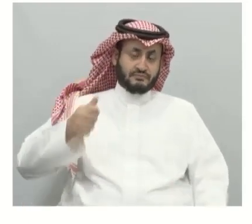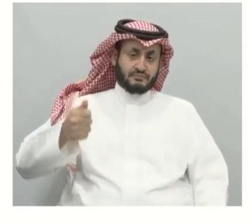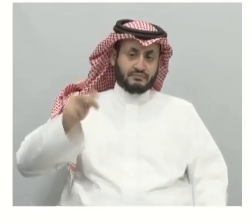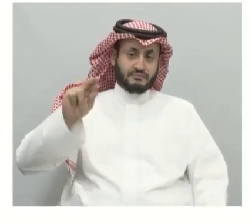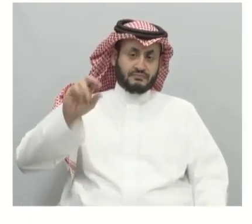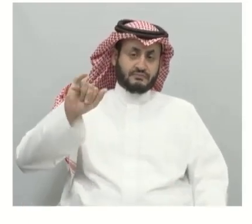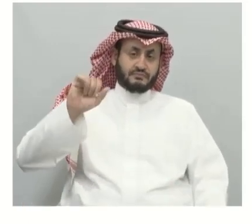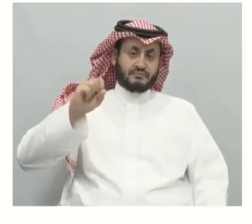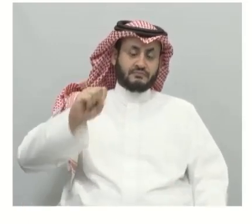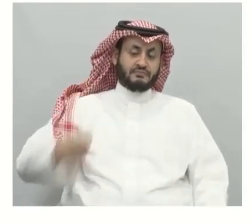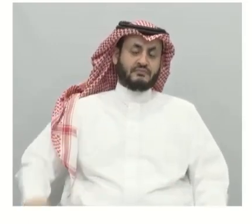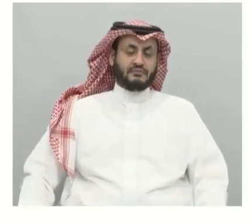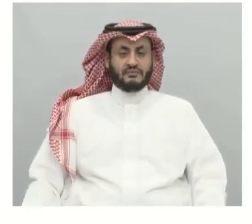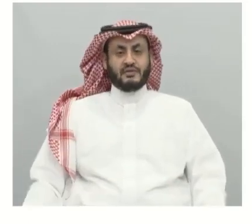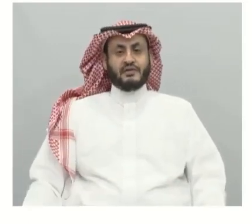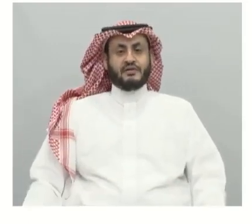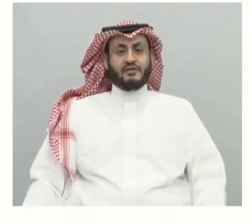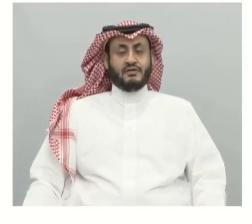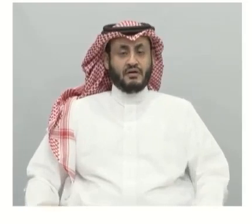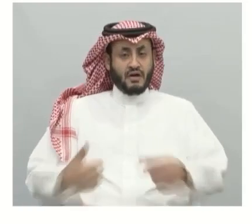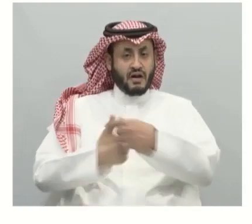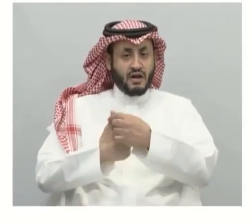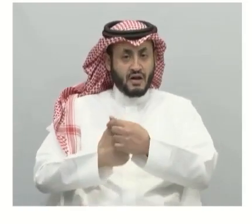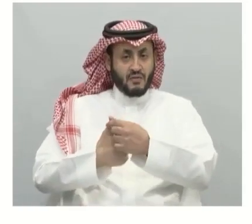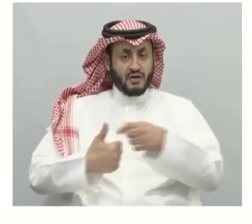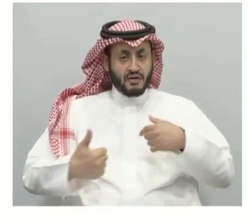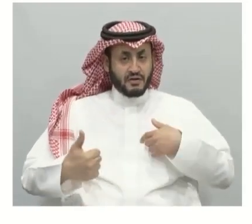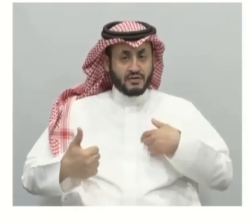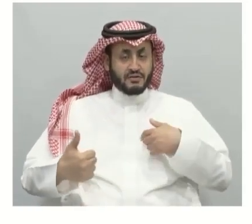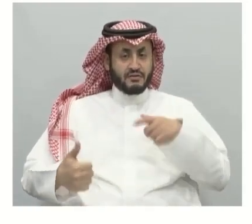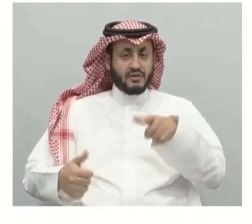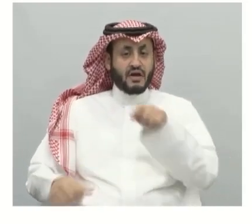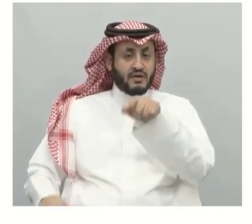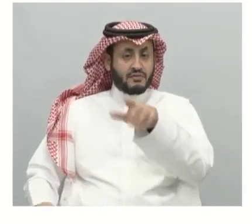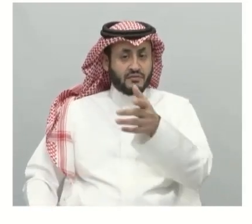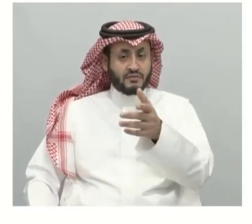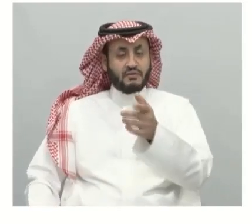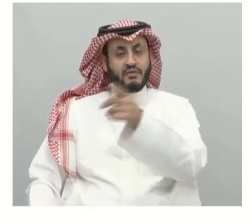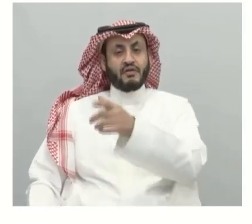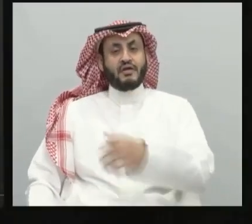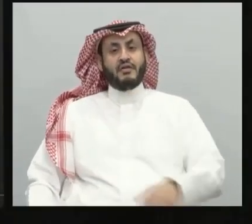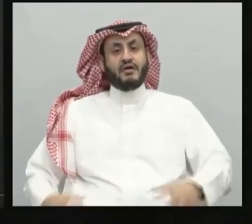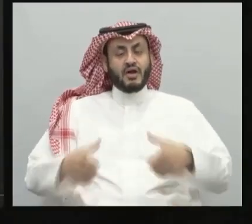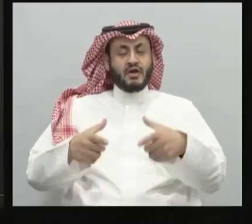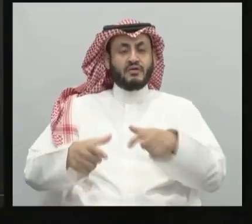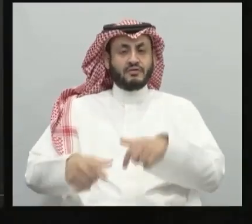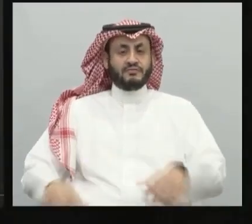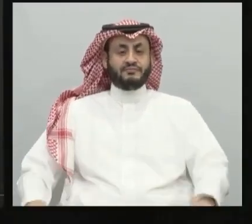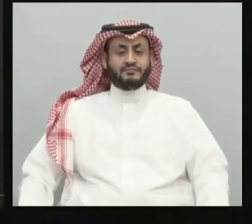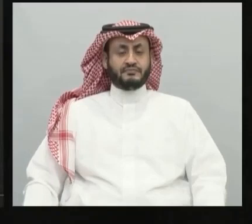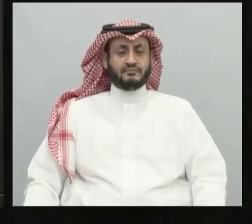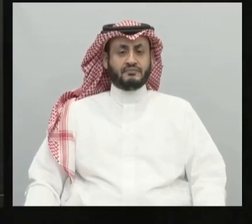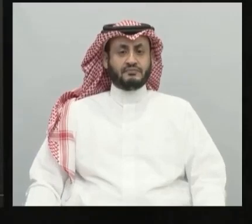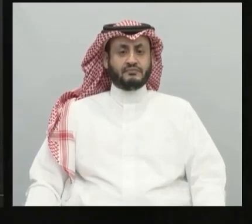called French. And their capital city is Paris. Now I want you to go around the house, or maybe you